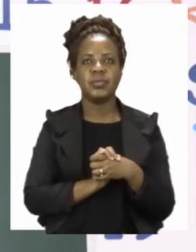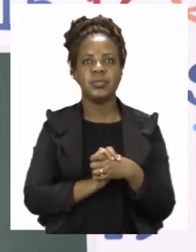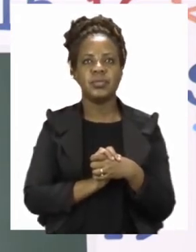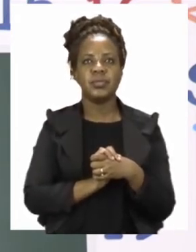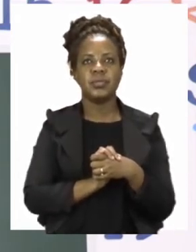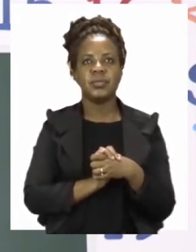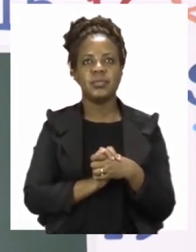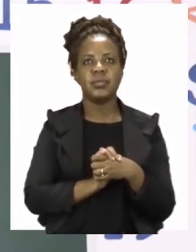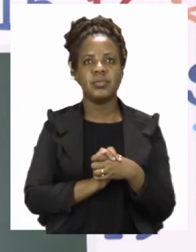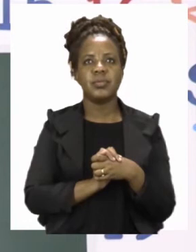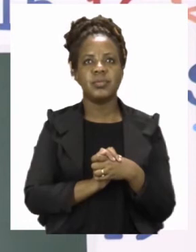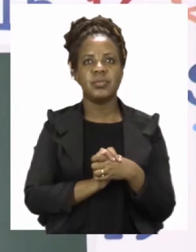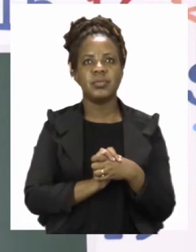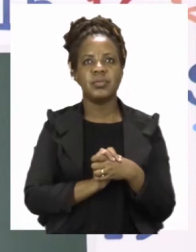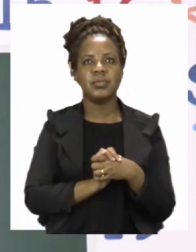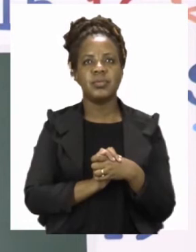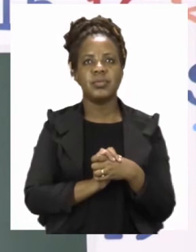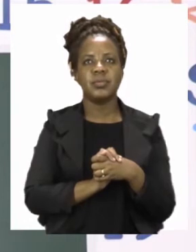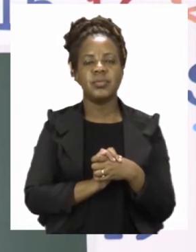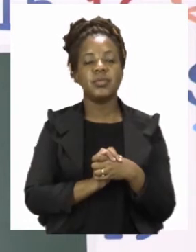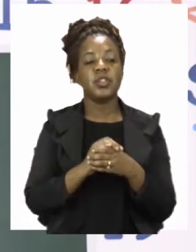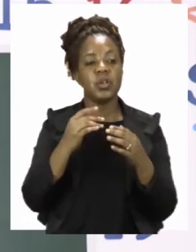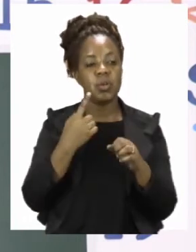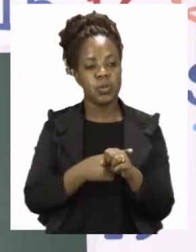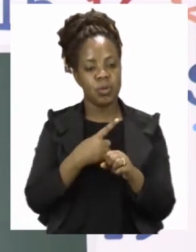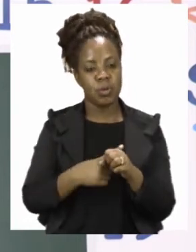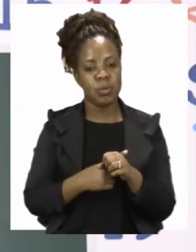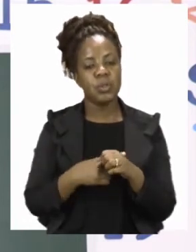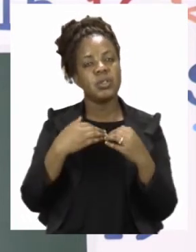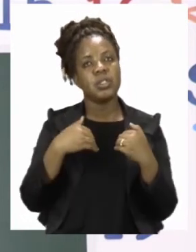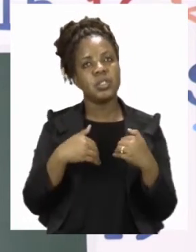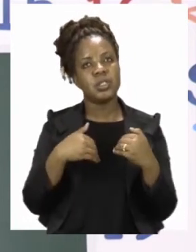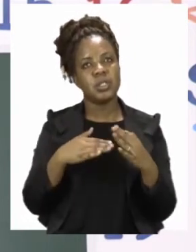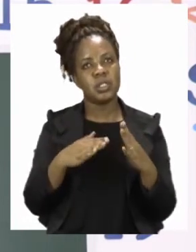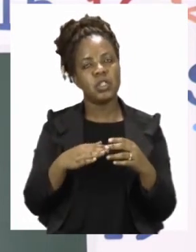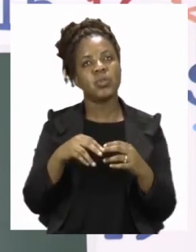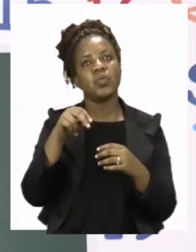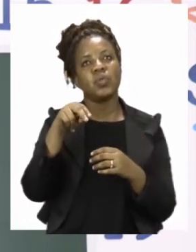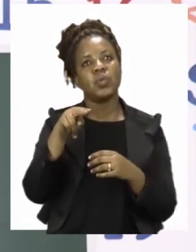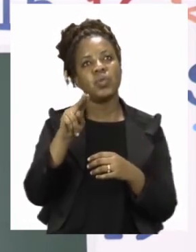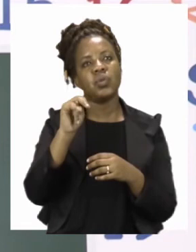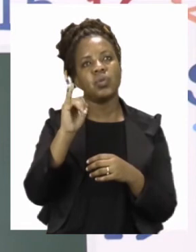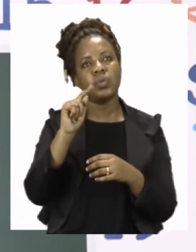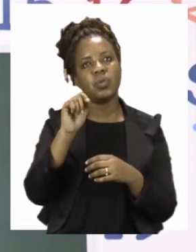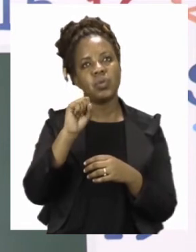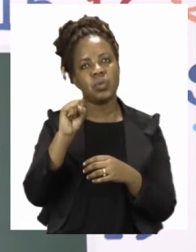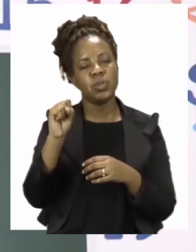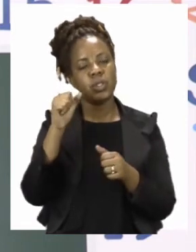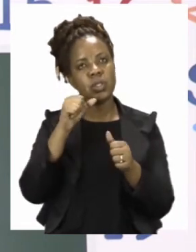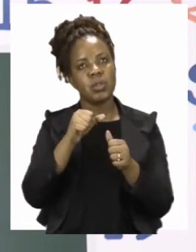it from the total contract workers. Now the total contract workers are